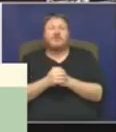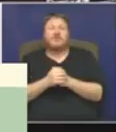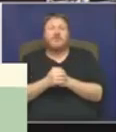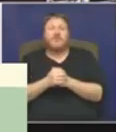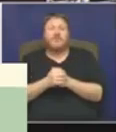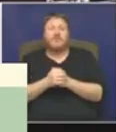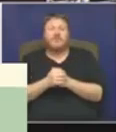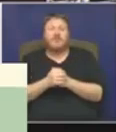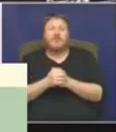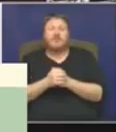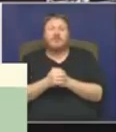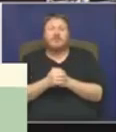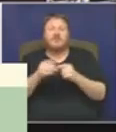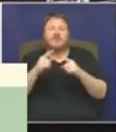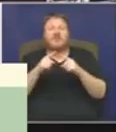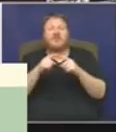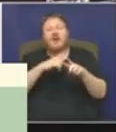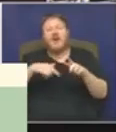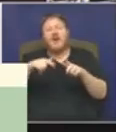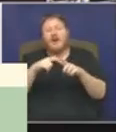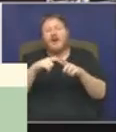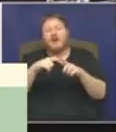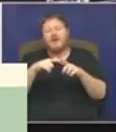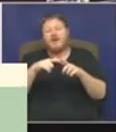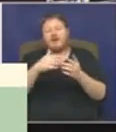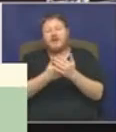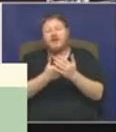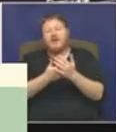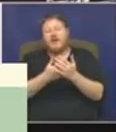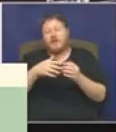Various land parcels have been identified for relocation.